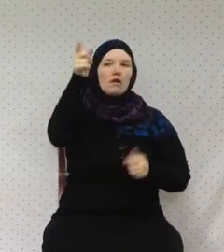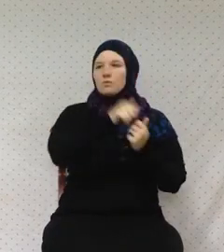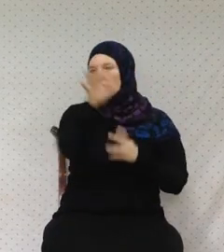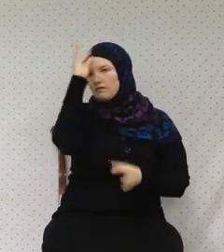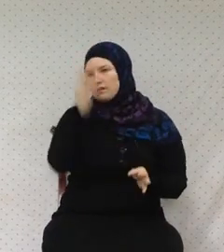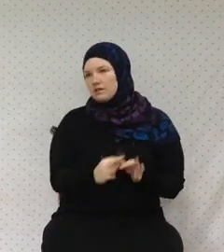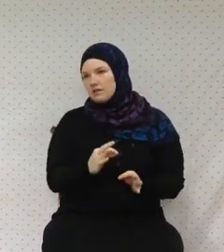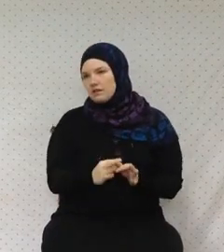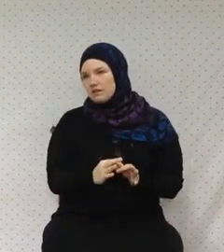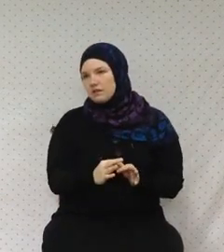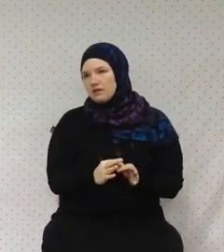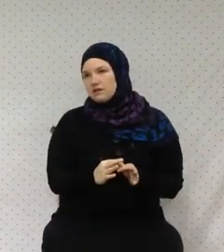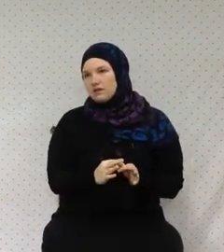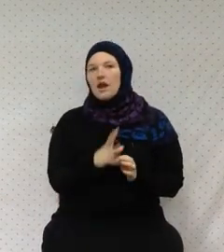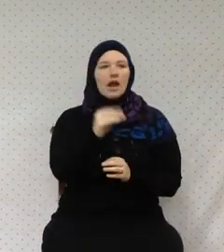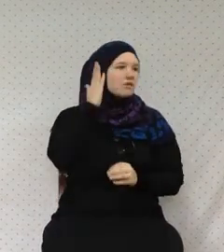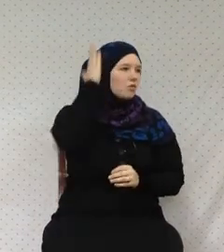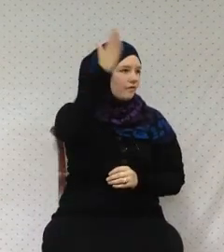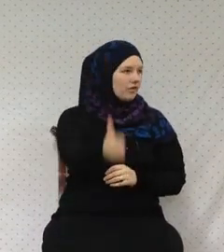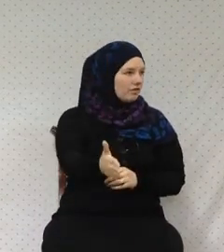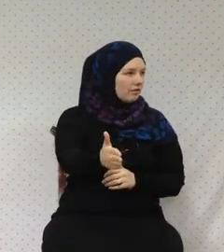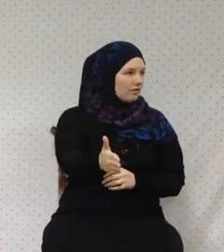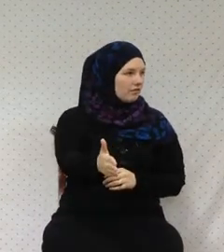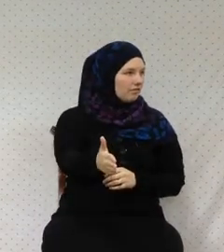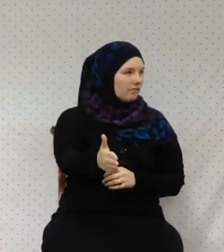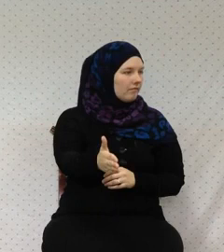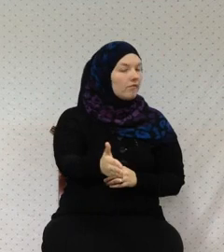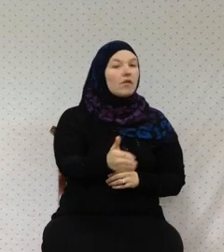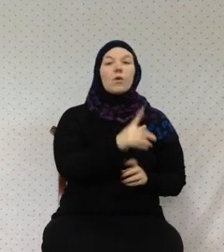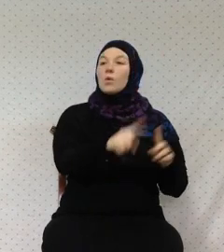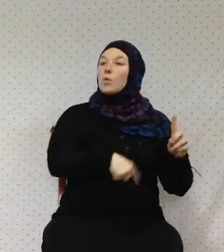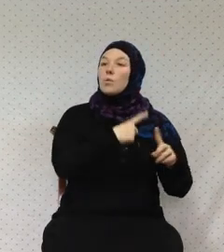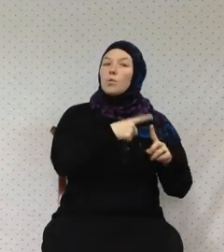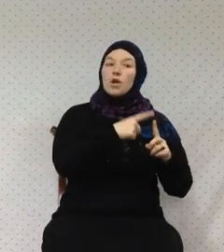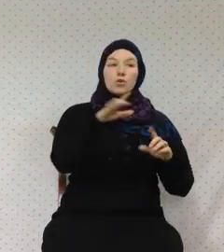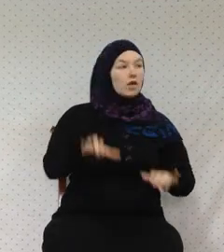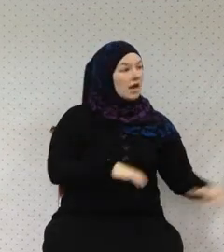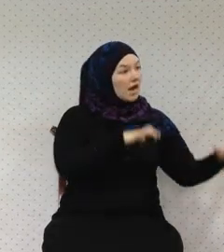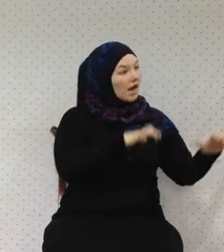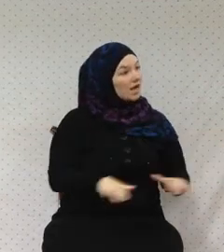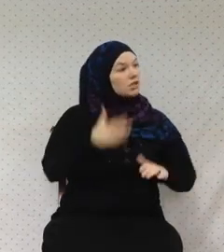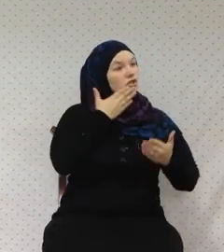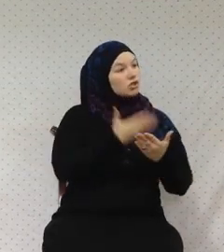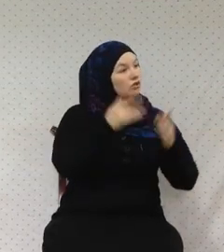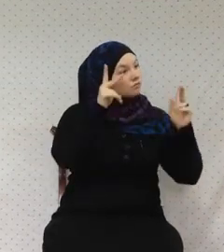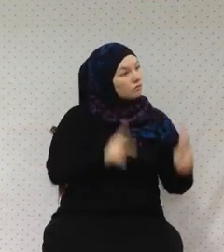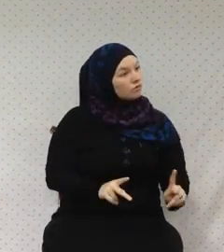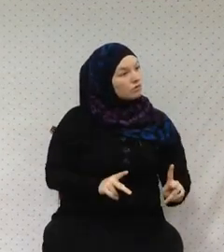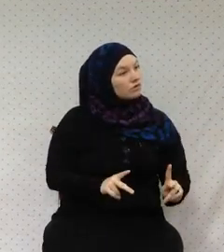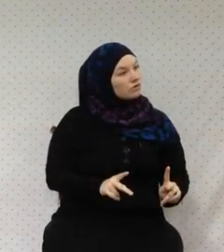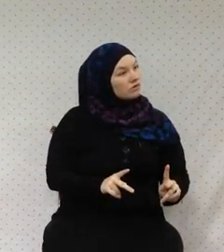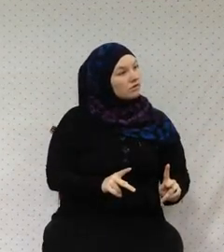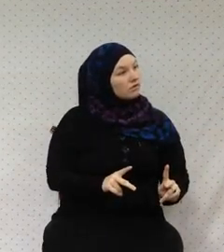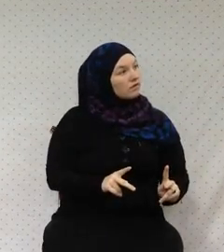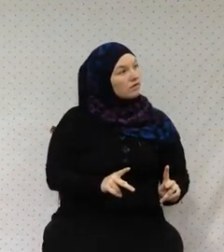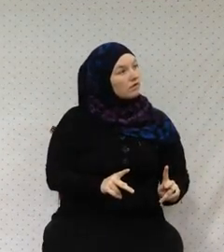your faith and your fate. To trust Allah that when you act as a faithful person, Allah